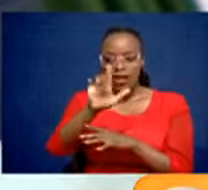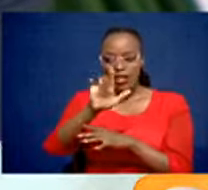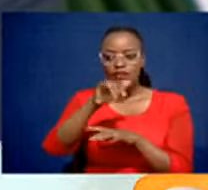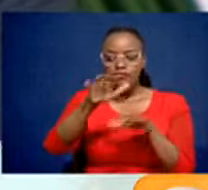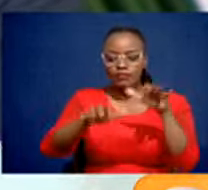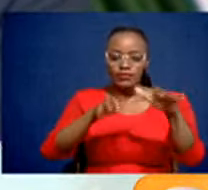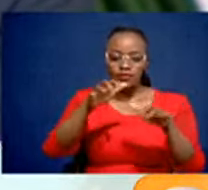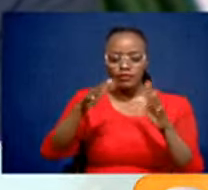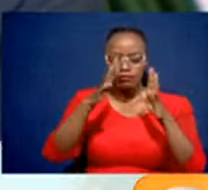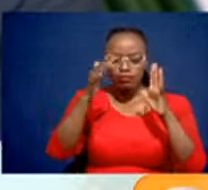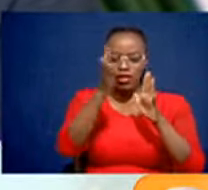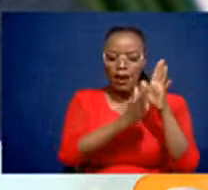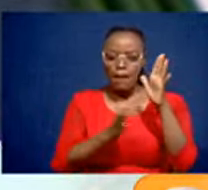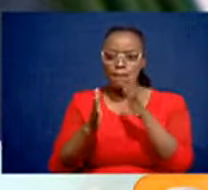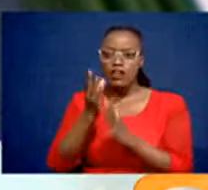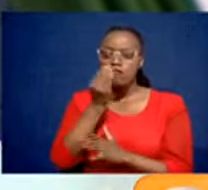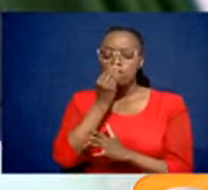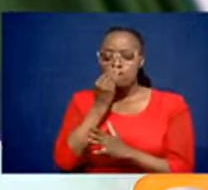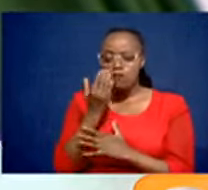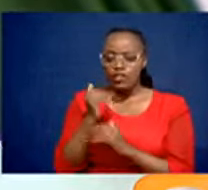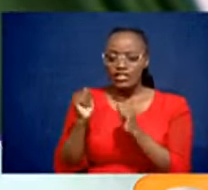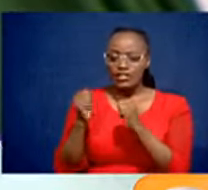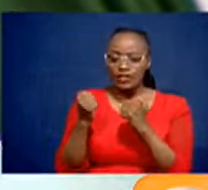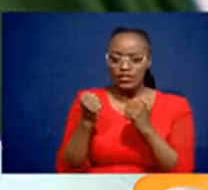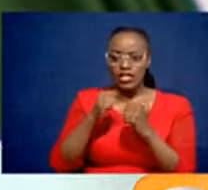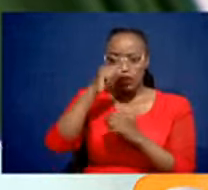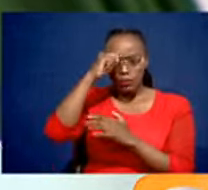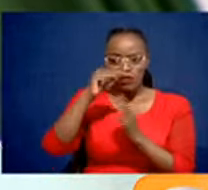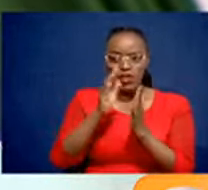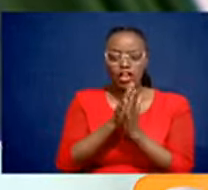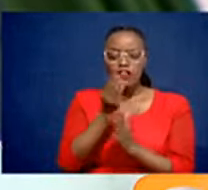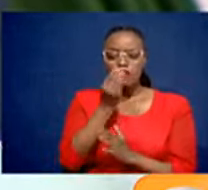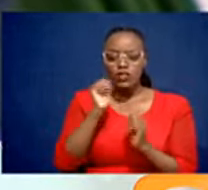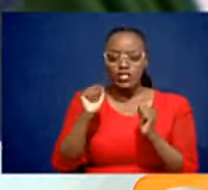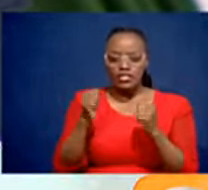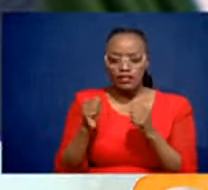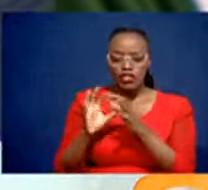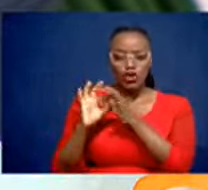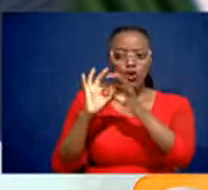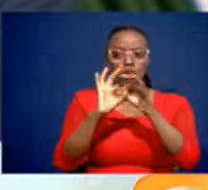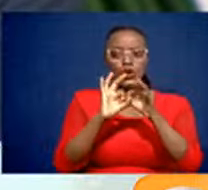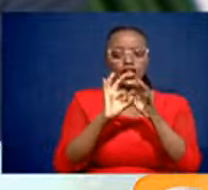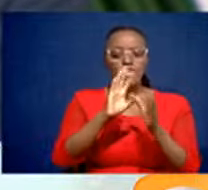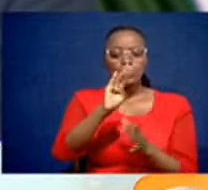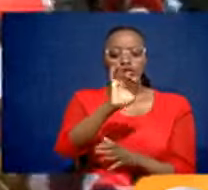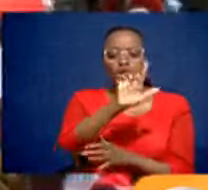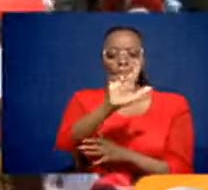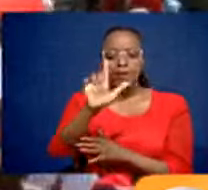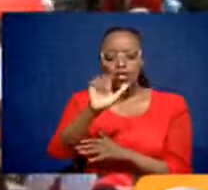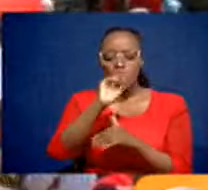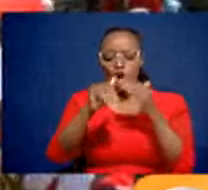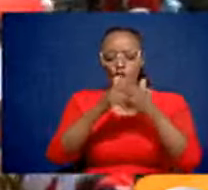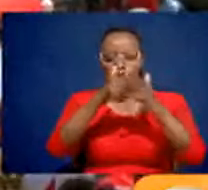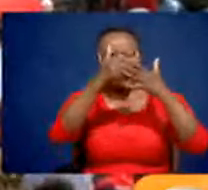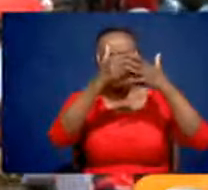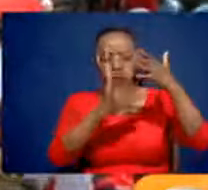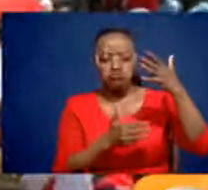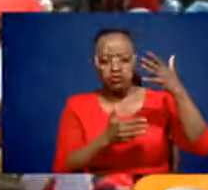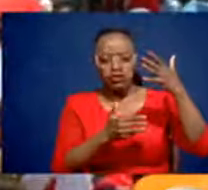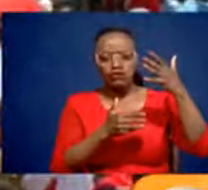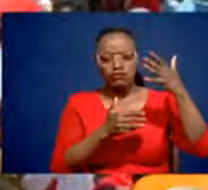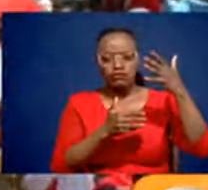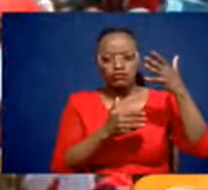livestock master plan, food safety policy, and food safety coordination bill. All these